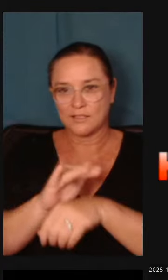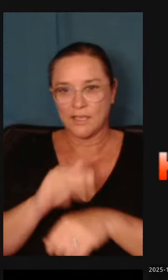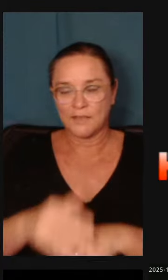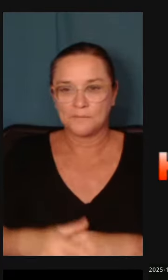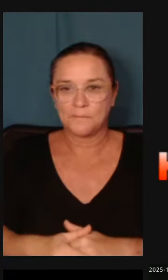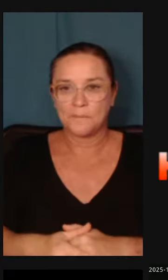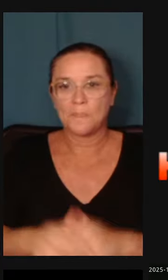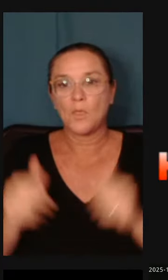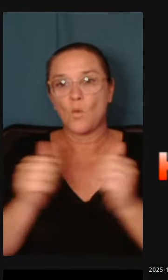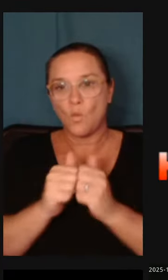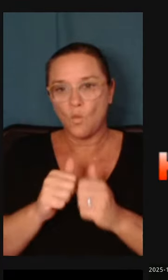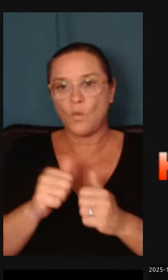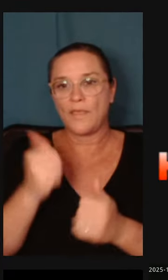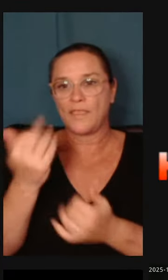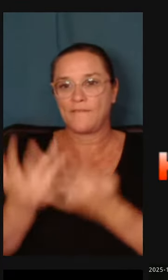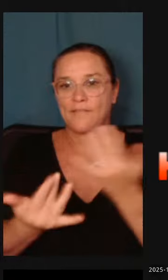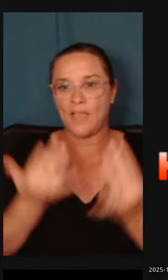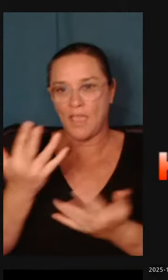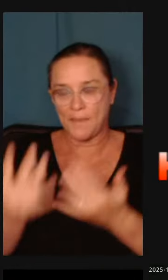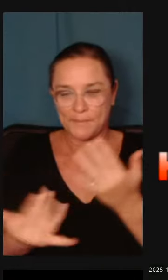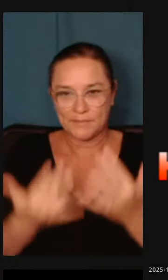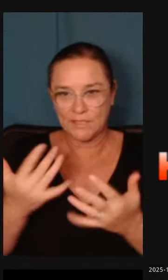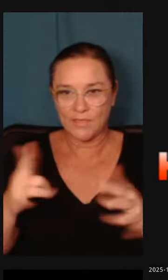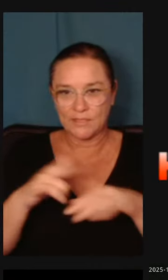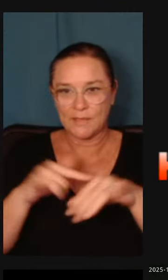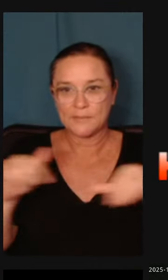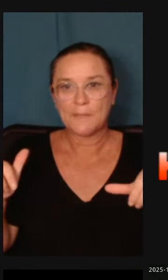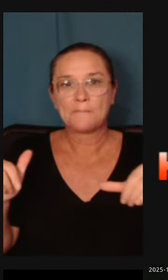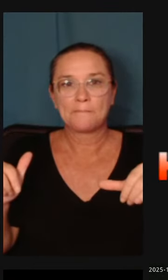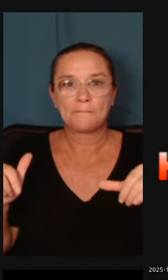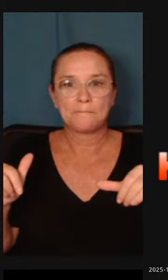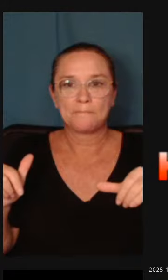with the flames at the same time.